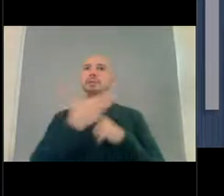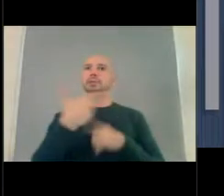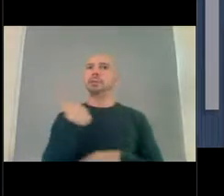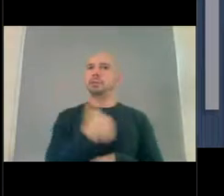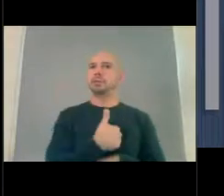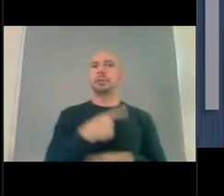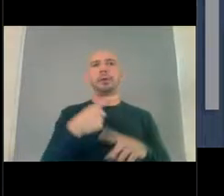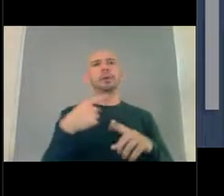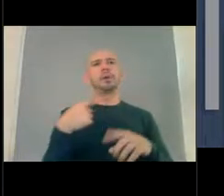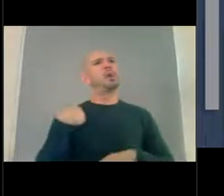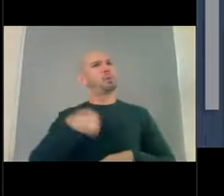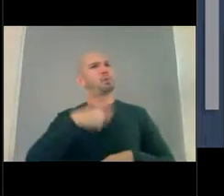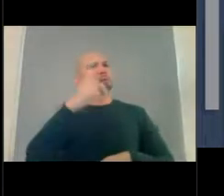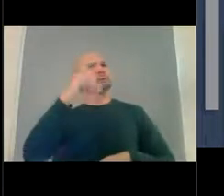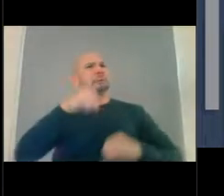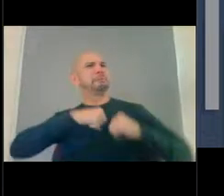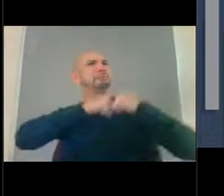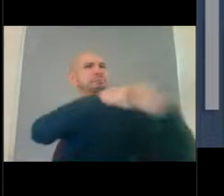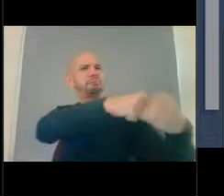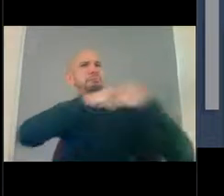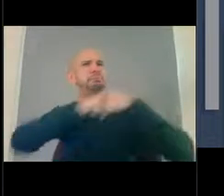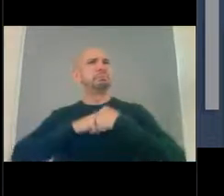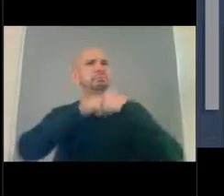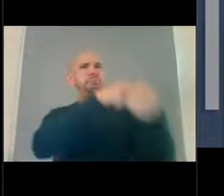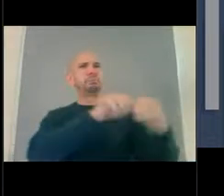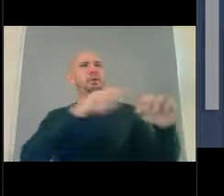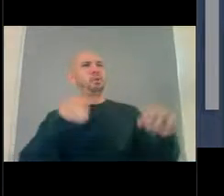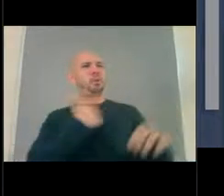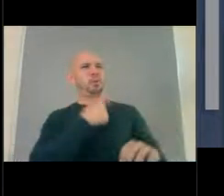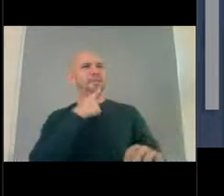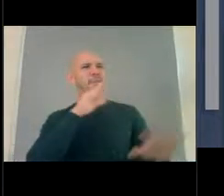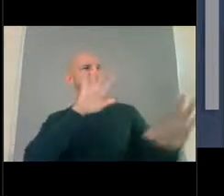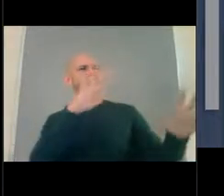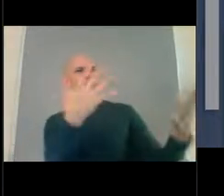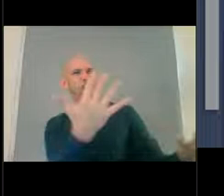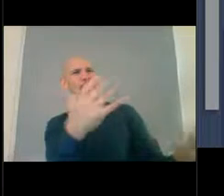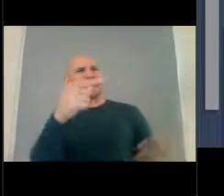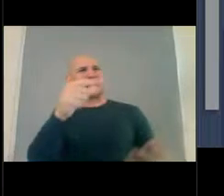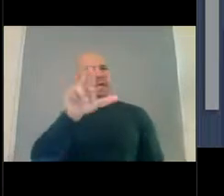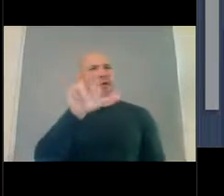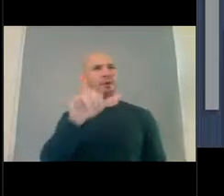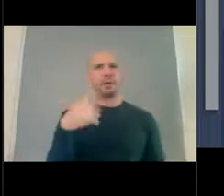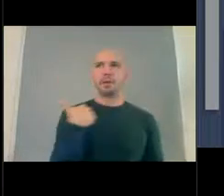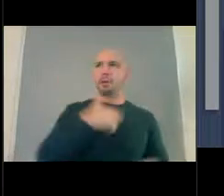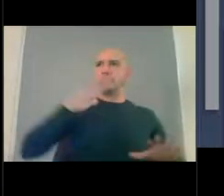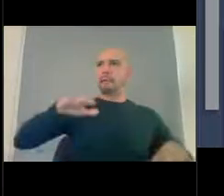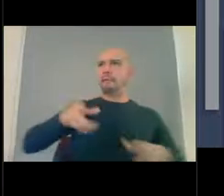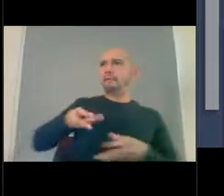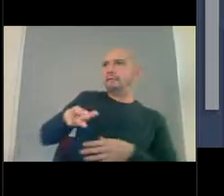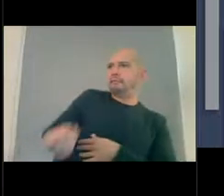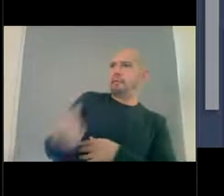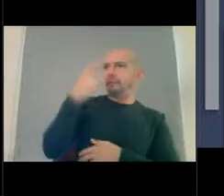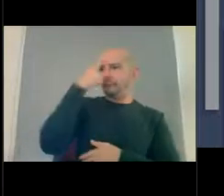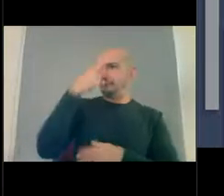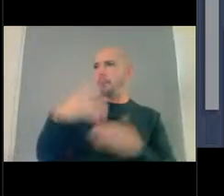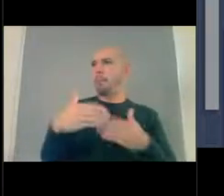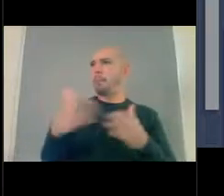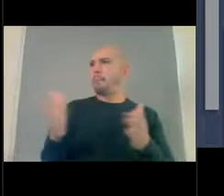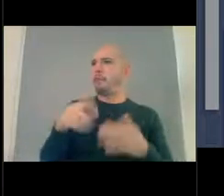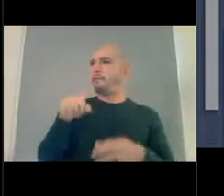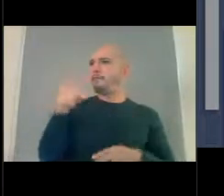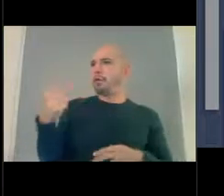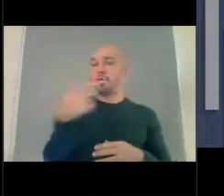wait a minute gary we haven't even finished funding state route 905 and you're already thinking of another port of entry with a